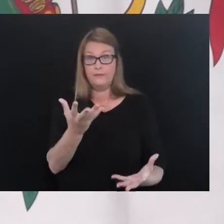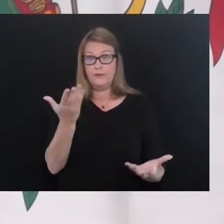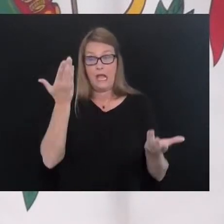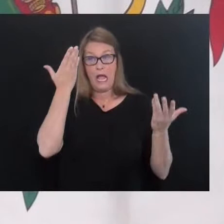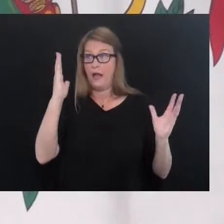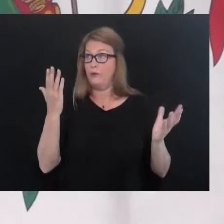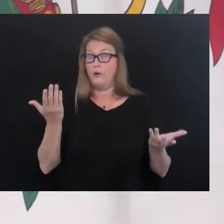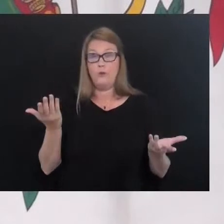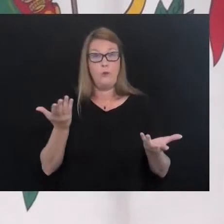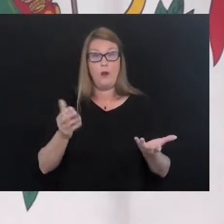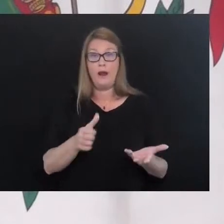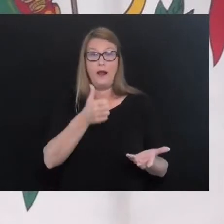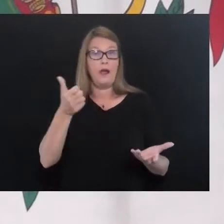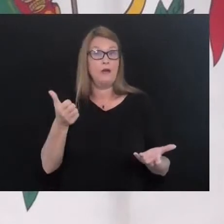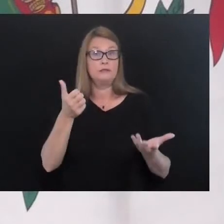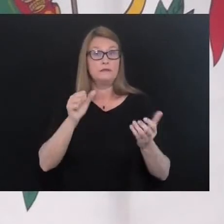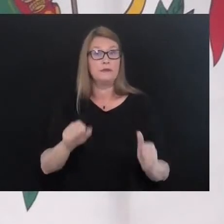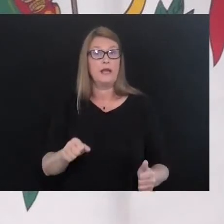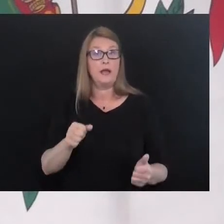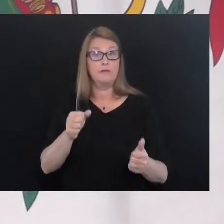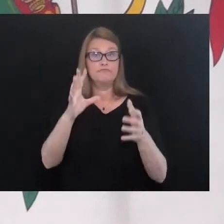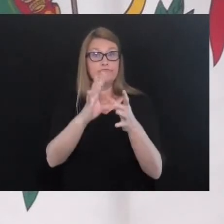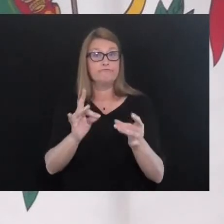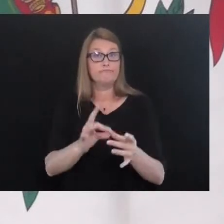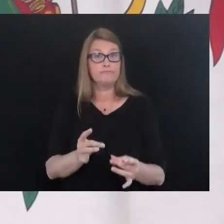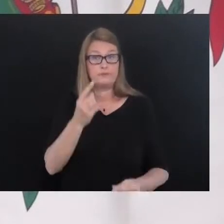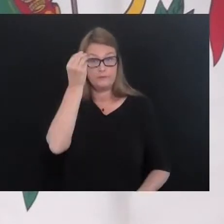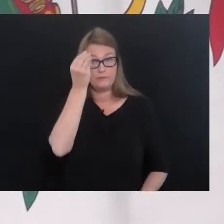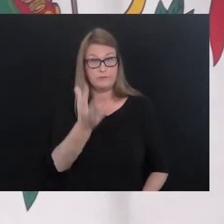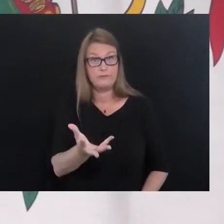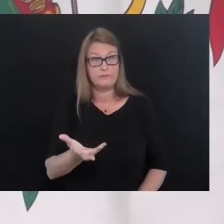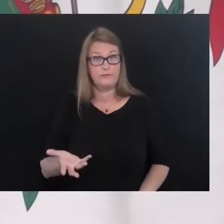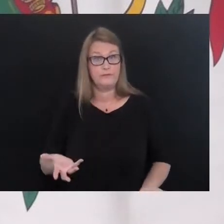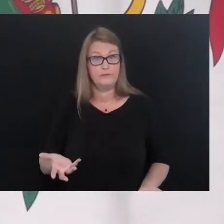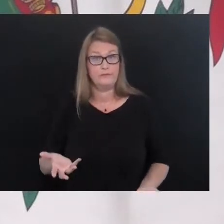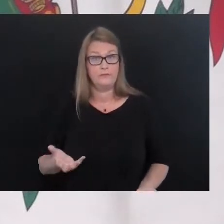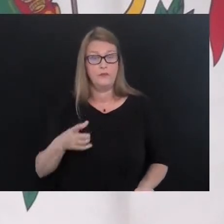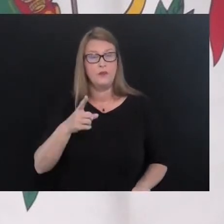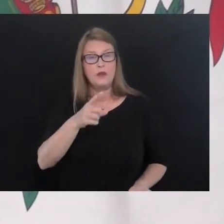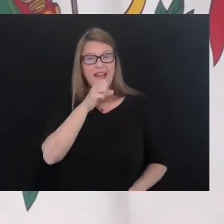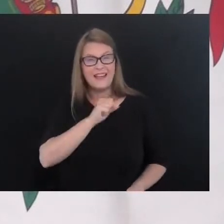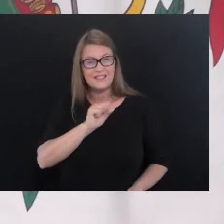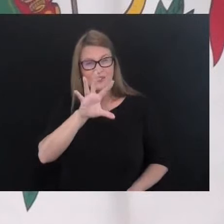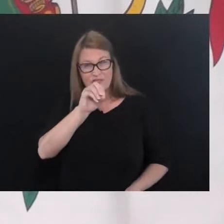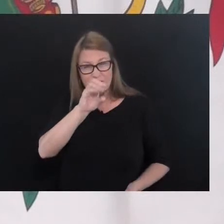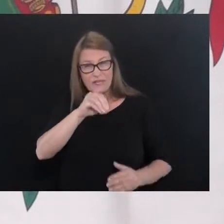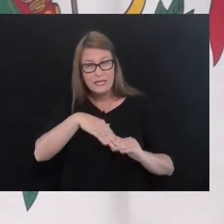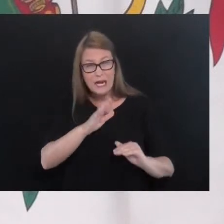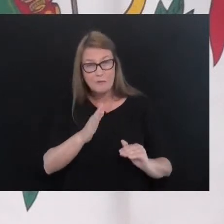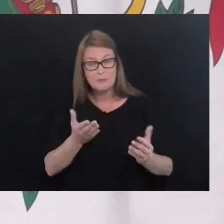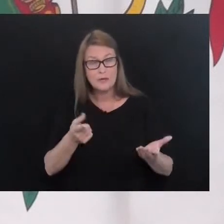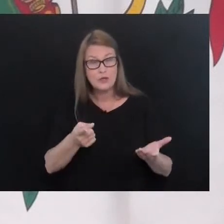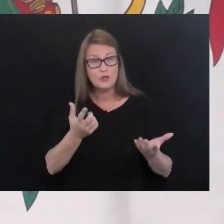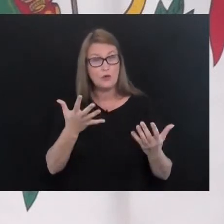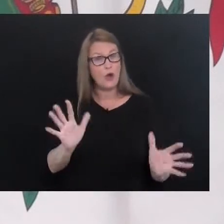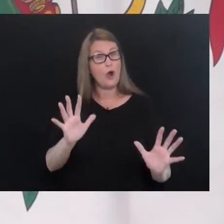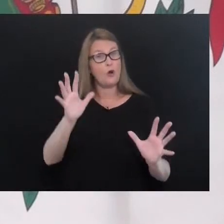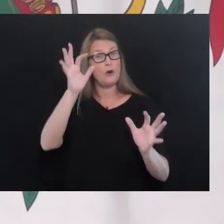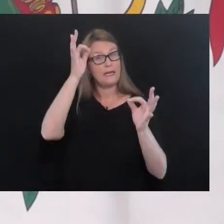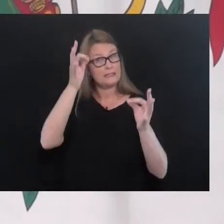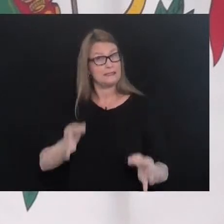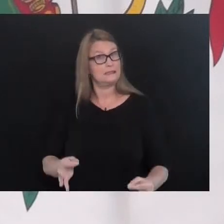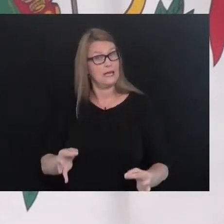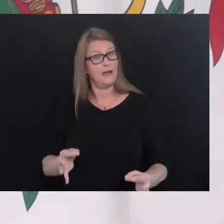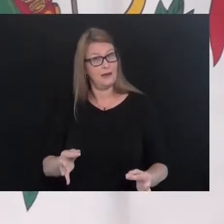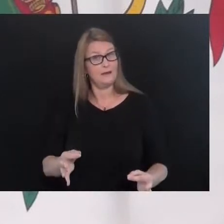I don't know what to say. If you're over 50 years of age and you made the decision in